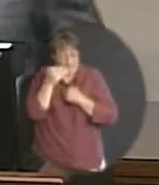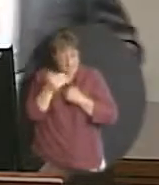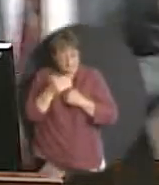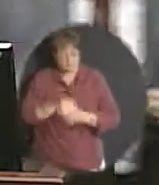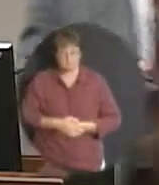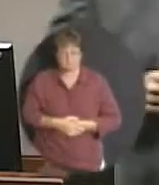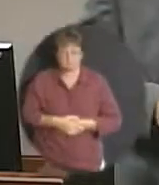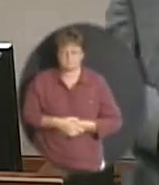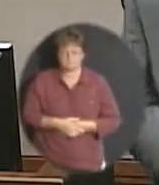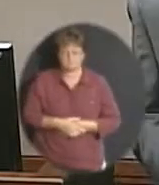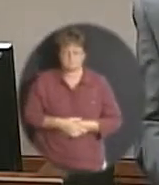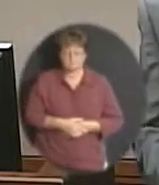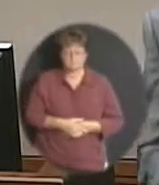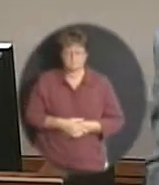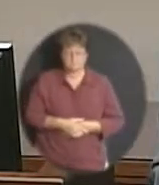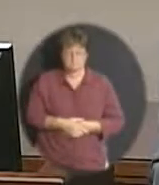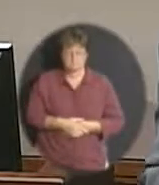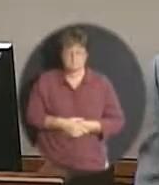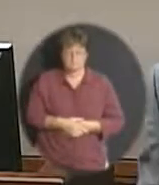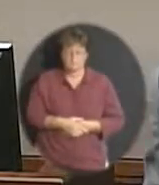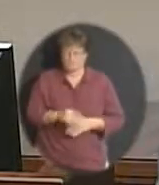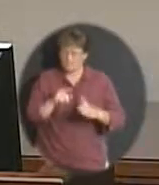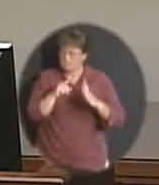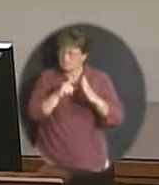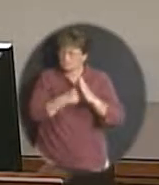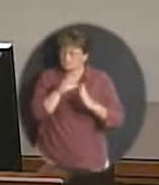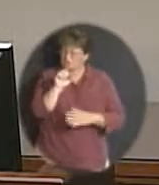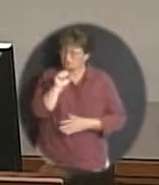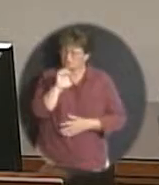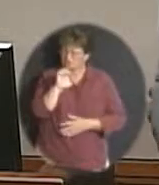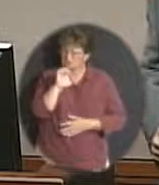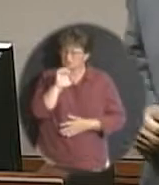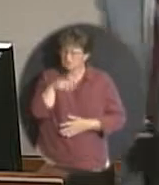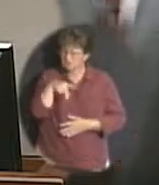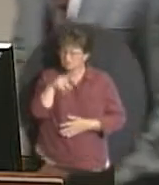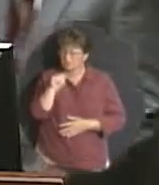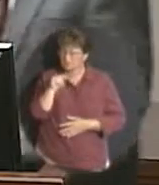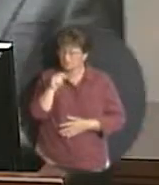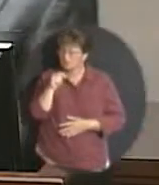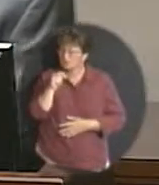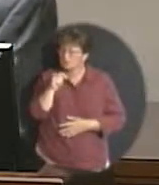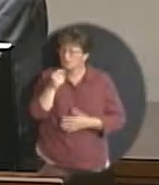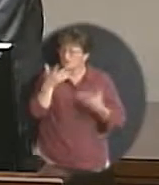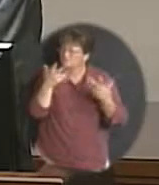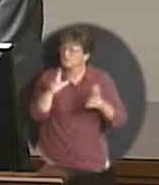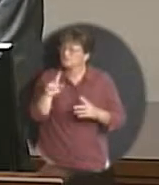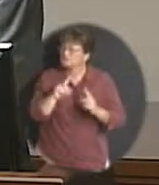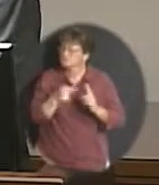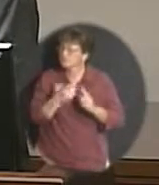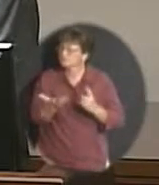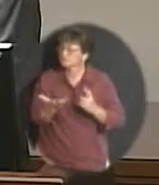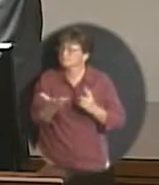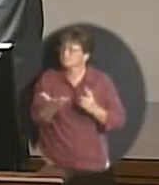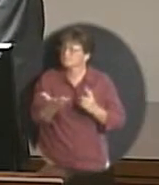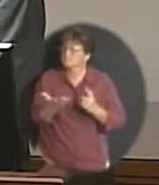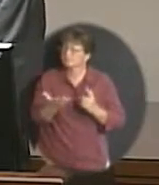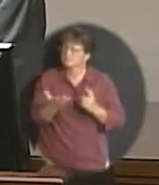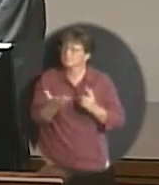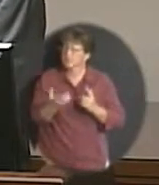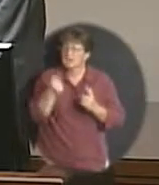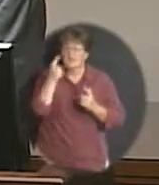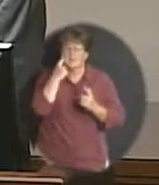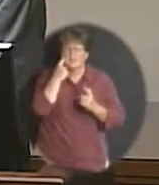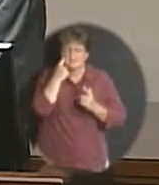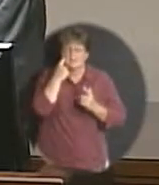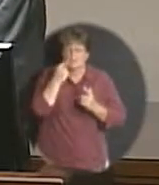Certainly. And this starts in September, and when will it be completed? It will be, actually, we're almost